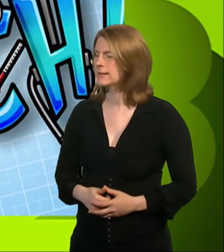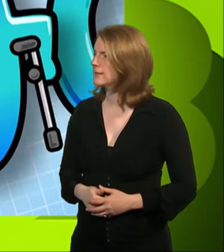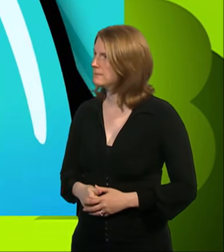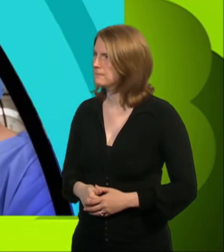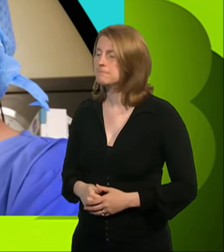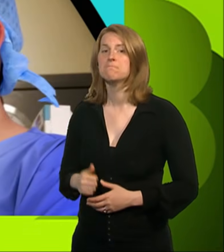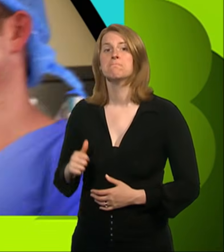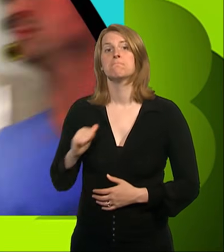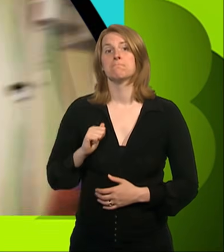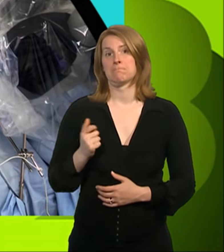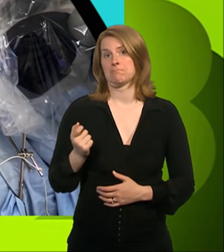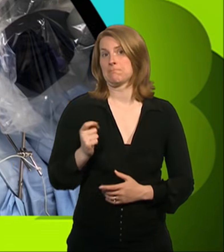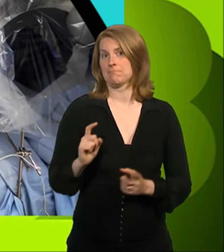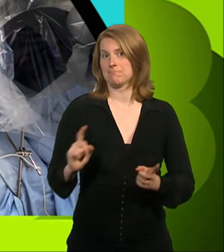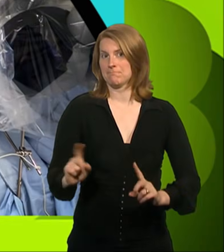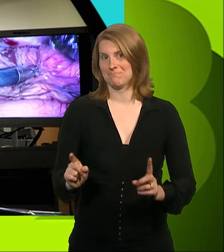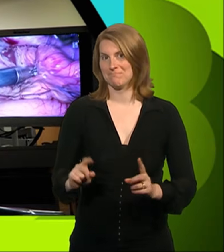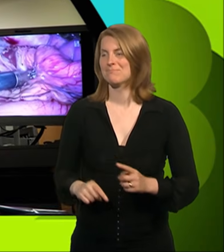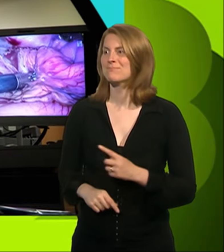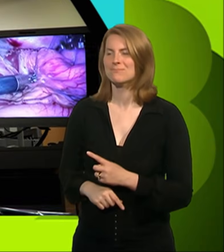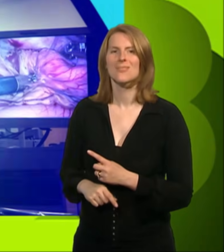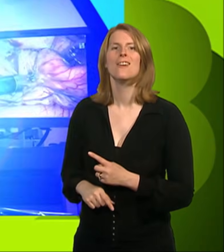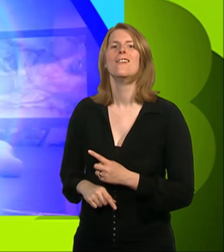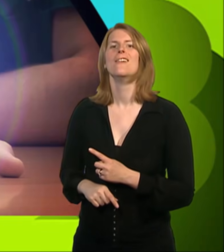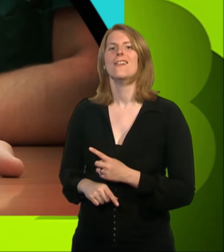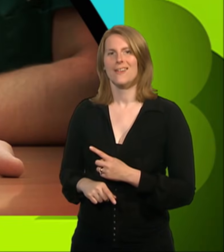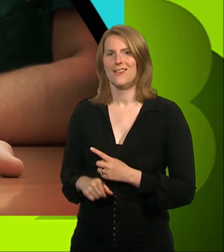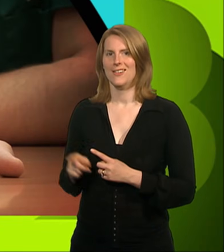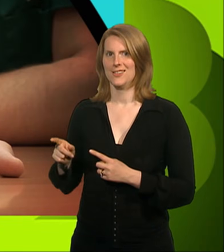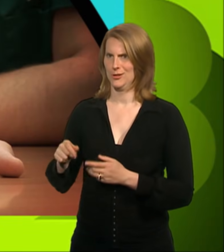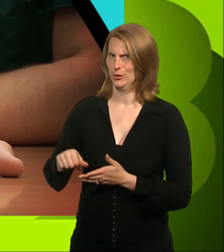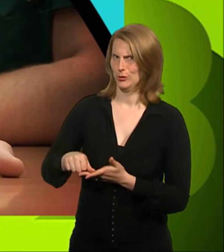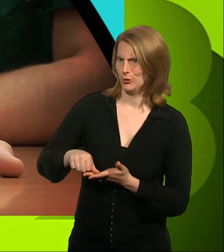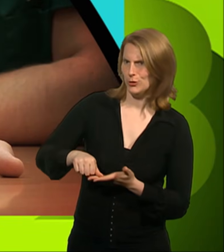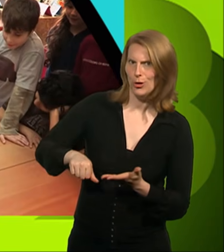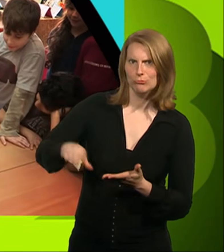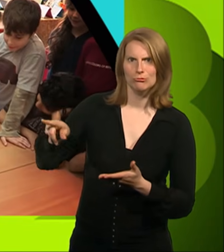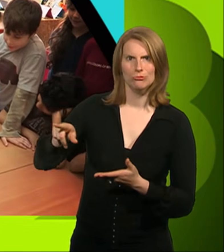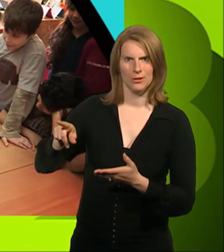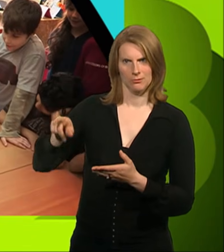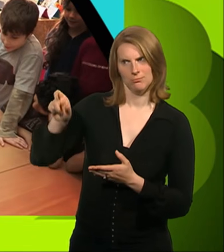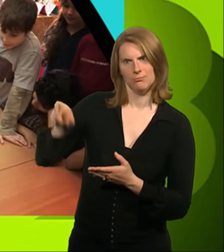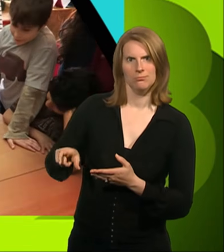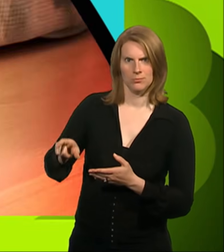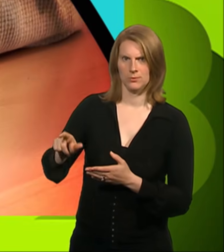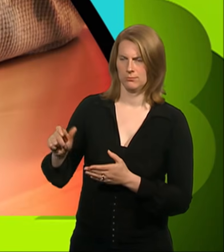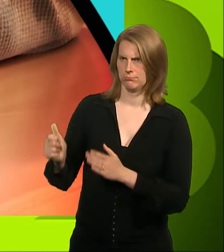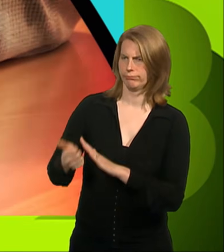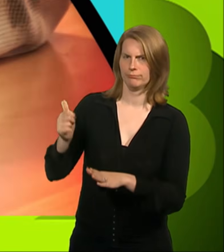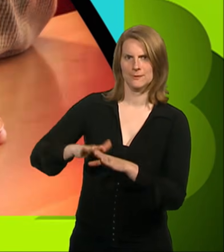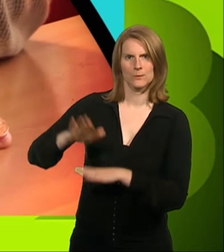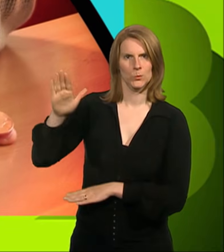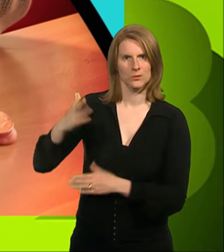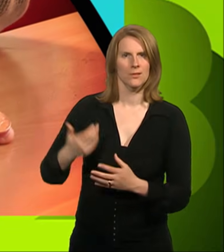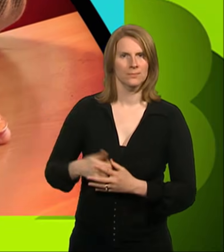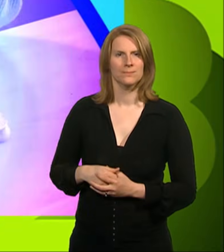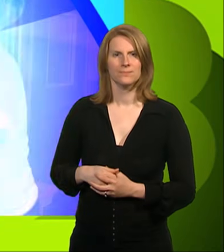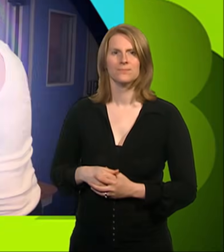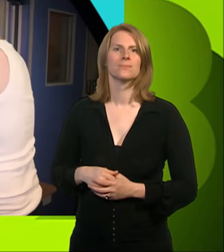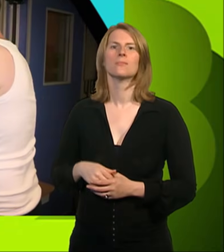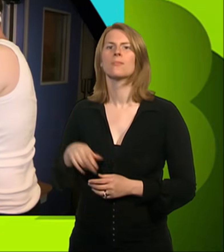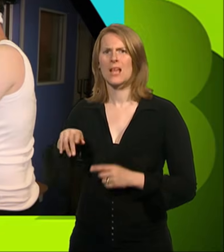Still to come, Chris meets a surgeon of the future. We'll show you how to mystify your friends with another mind-bending